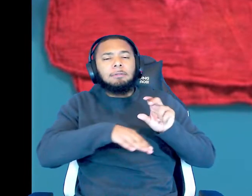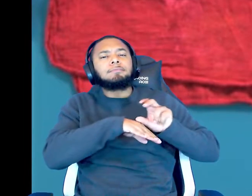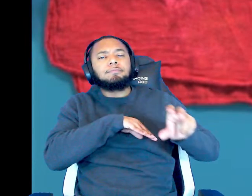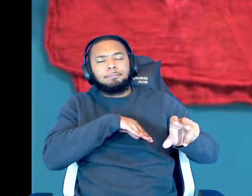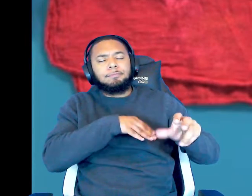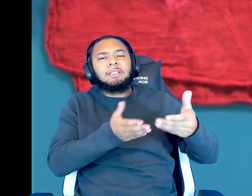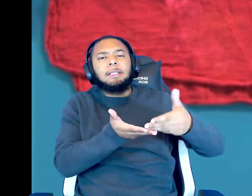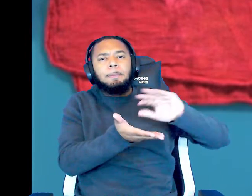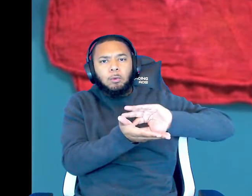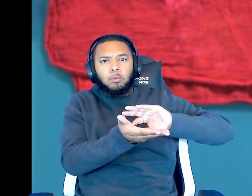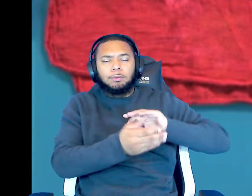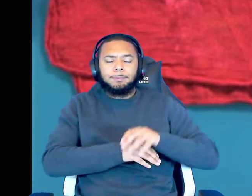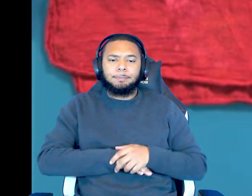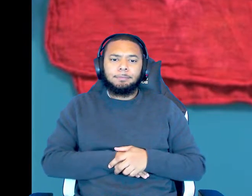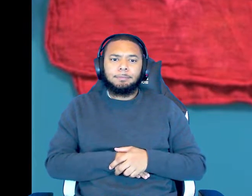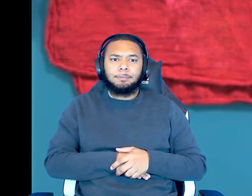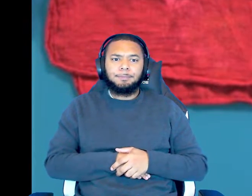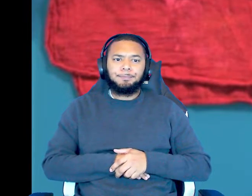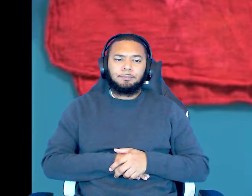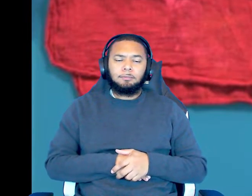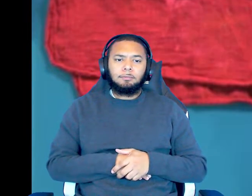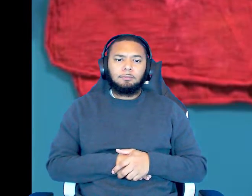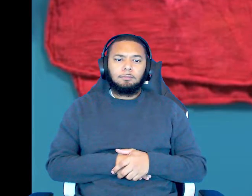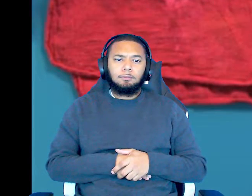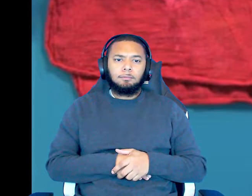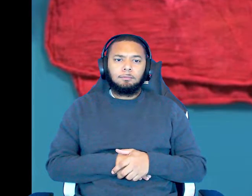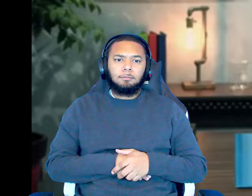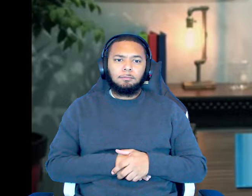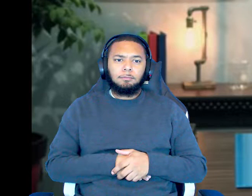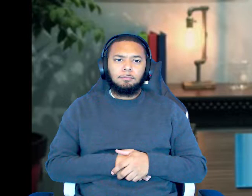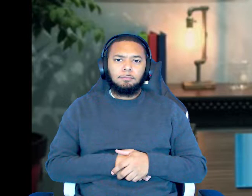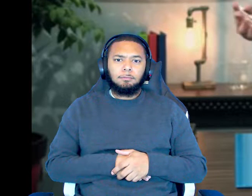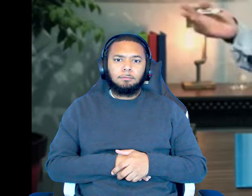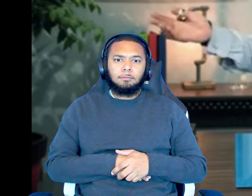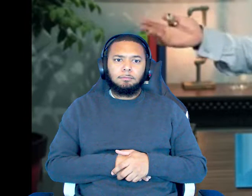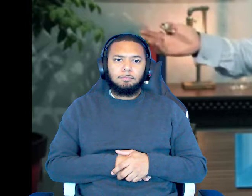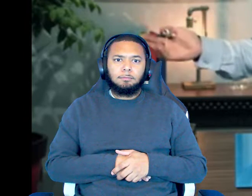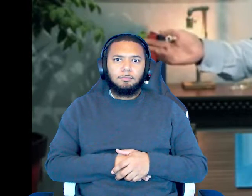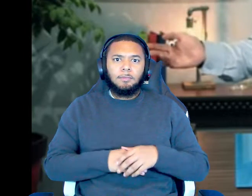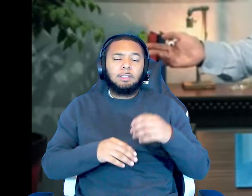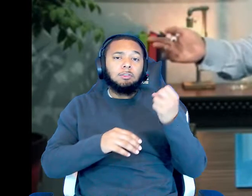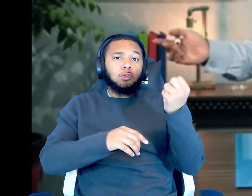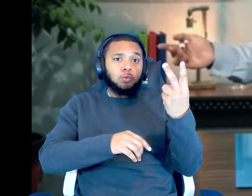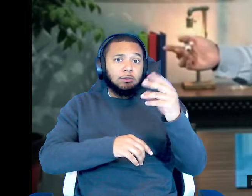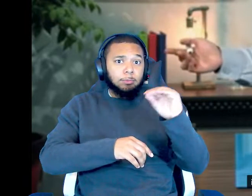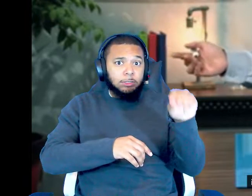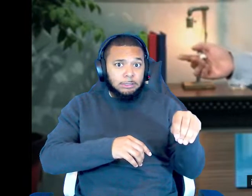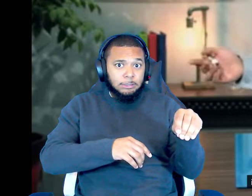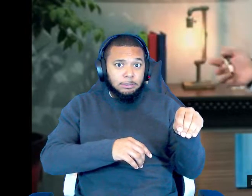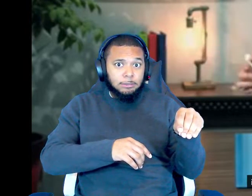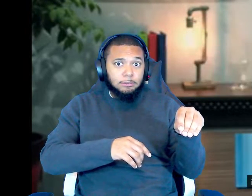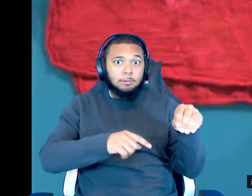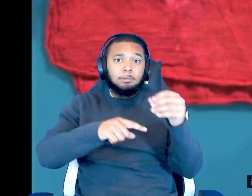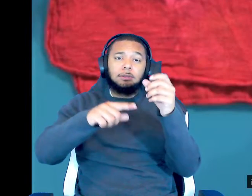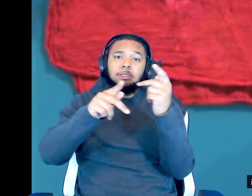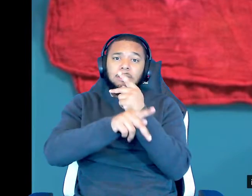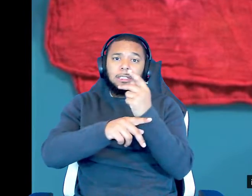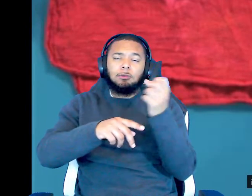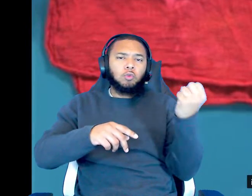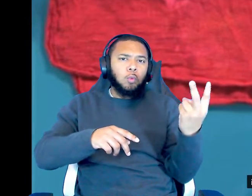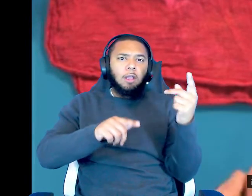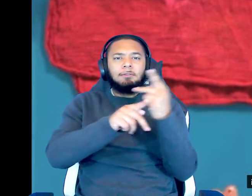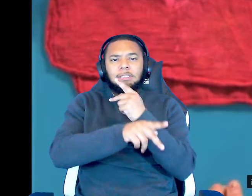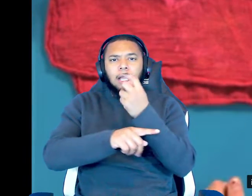12 over 1 times 1/12 would give you 12 over 12, and anything divided by itself is 1. So